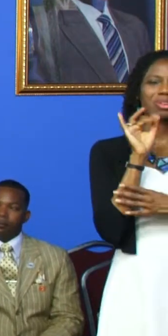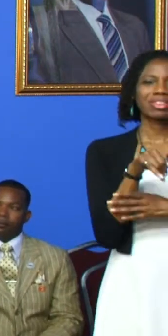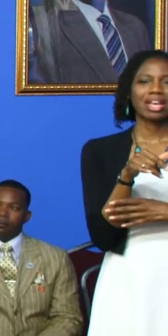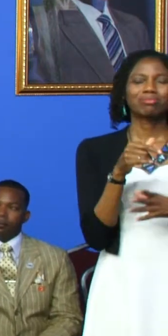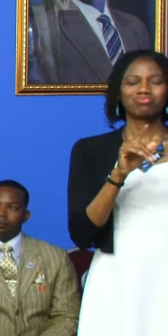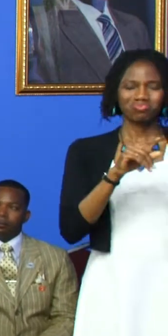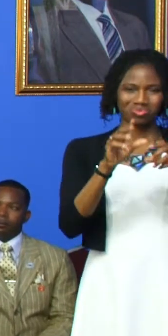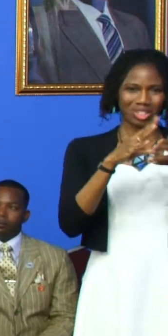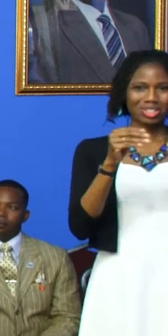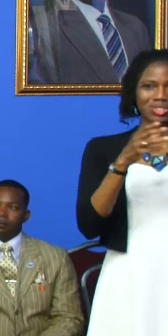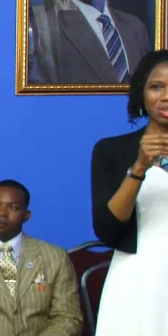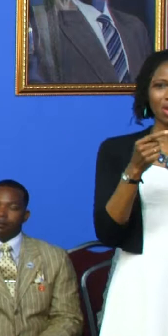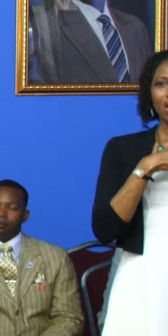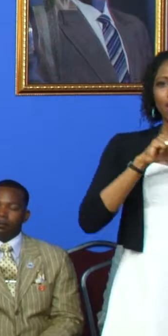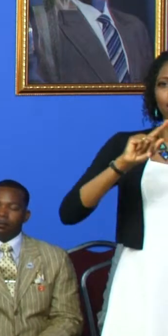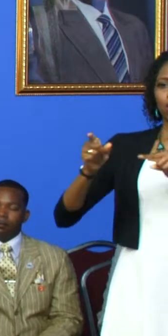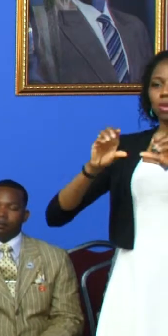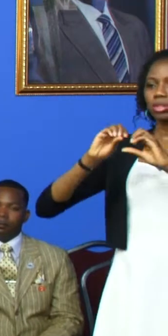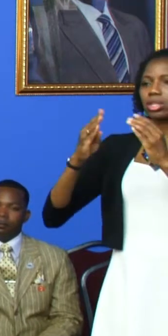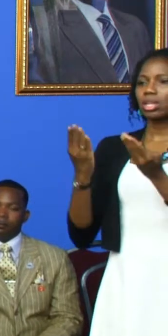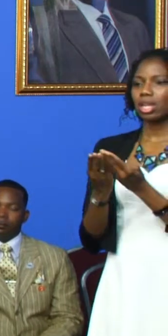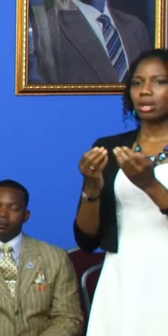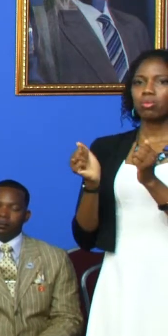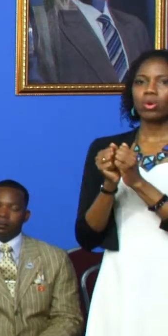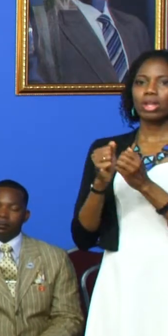I'm down at the club with the wealthy. Ain't got a dime.